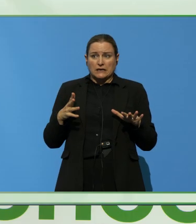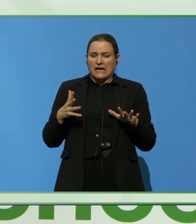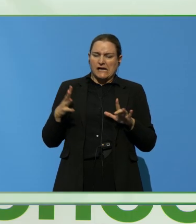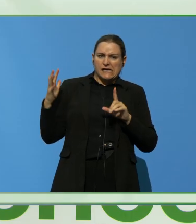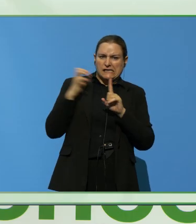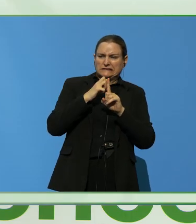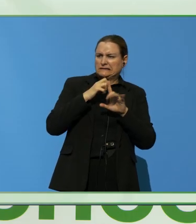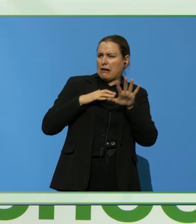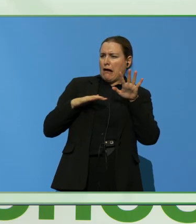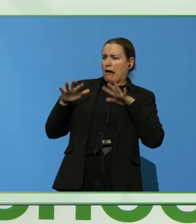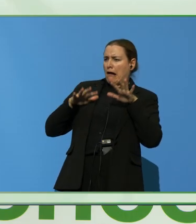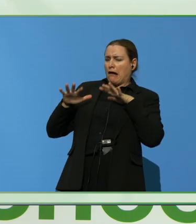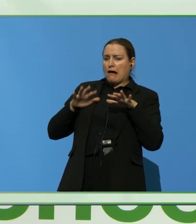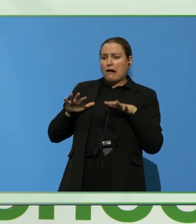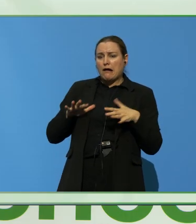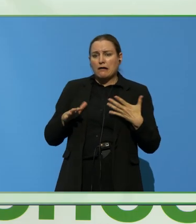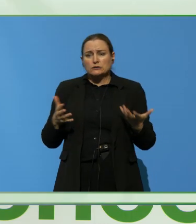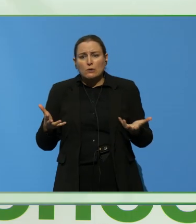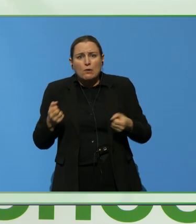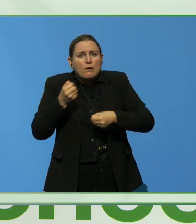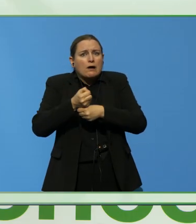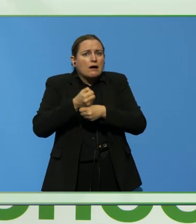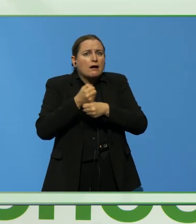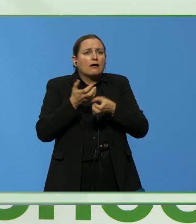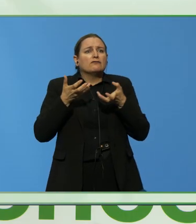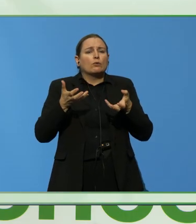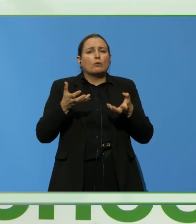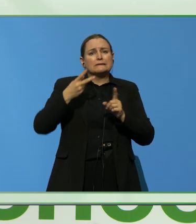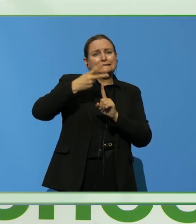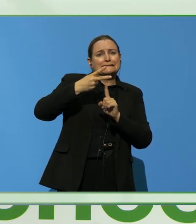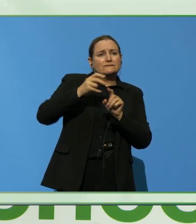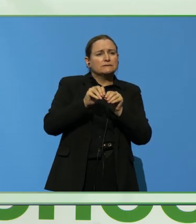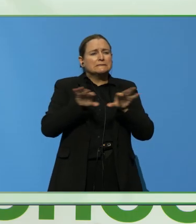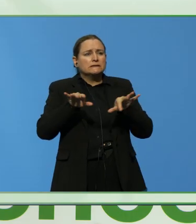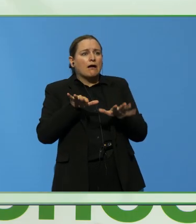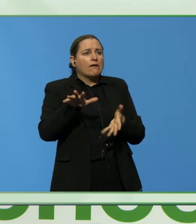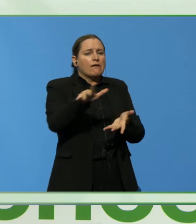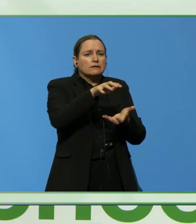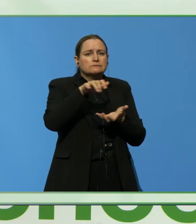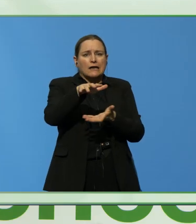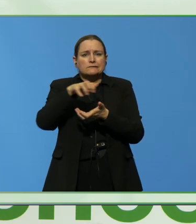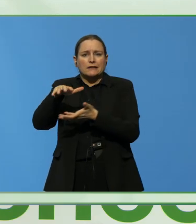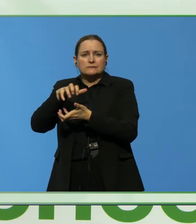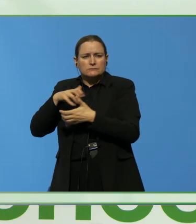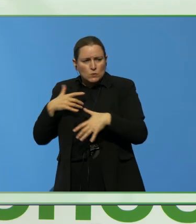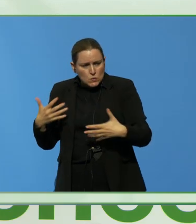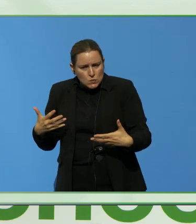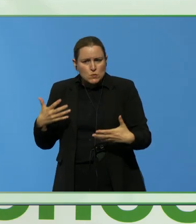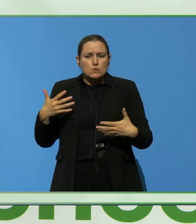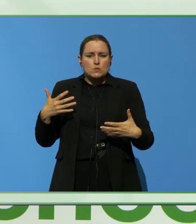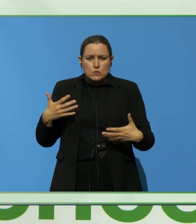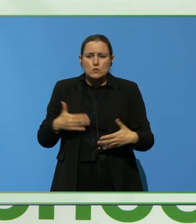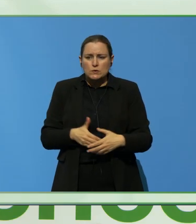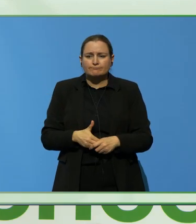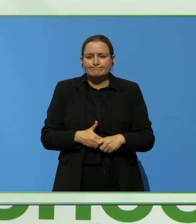And these numbers are increasing around the world. So it means that we have to deal with issues related to representation, to